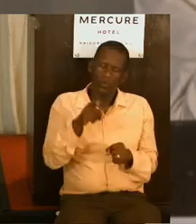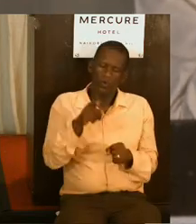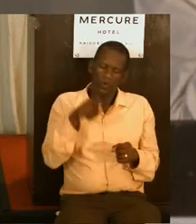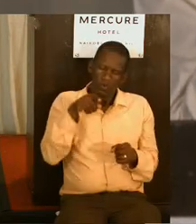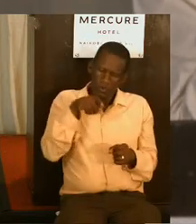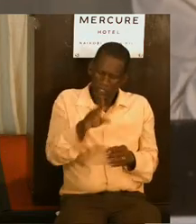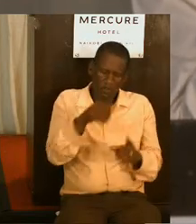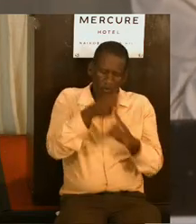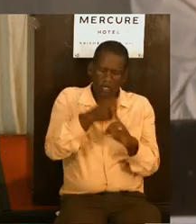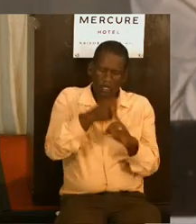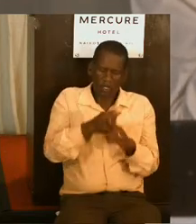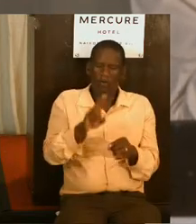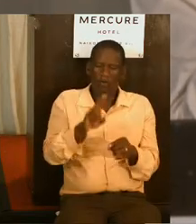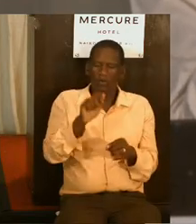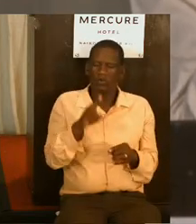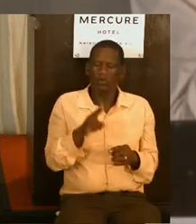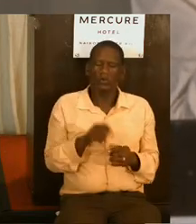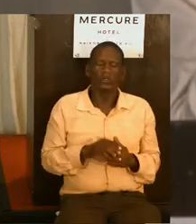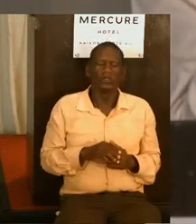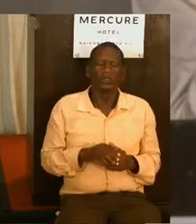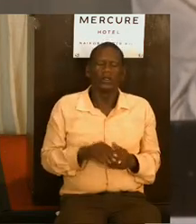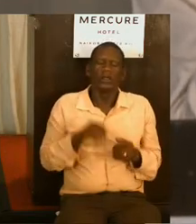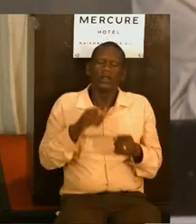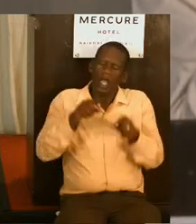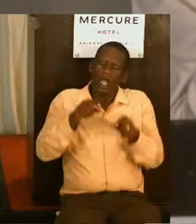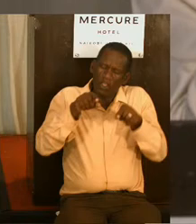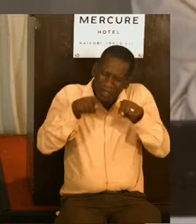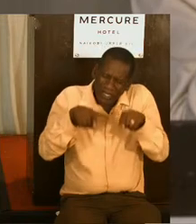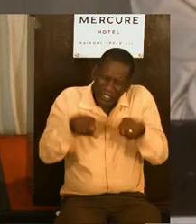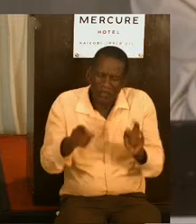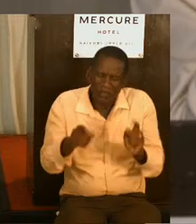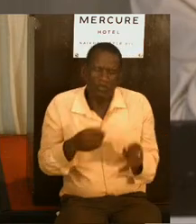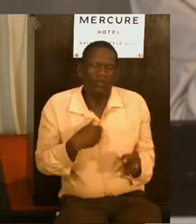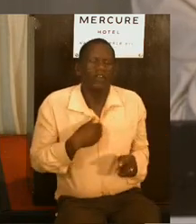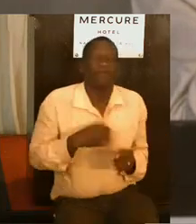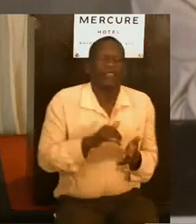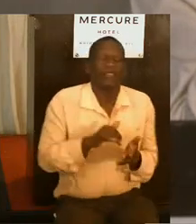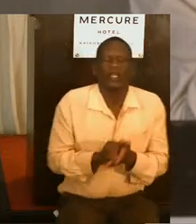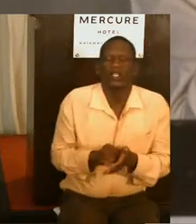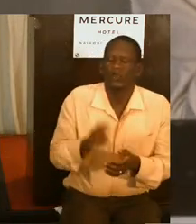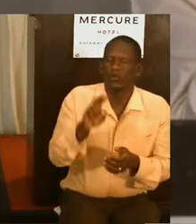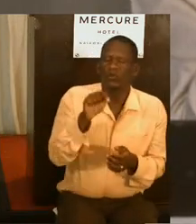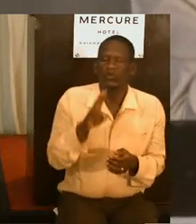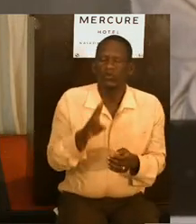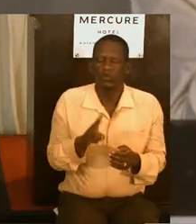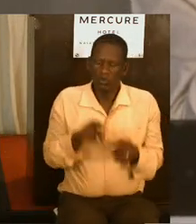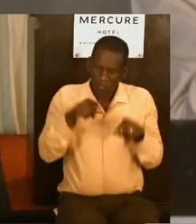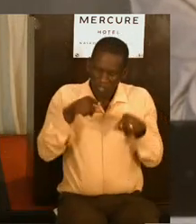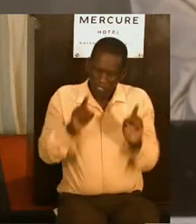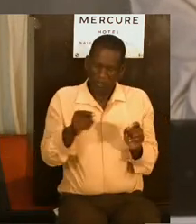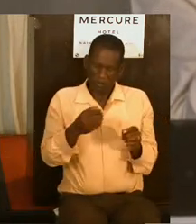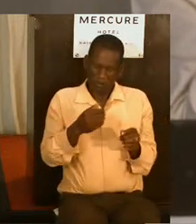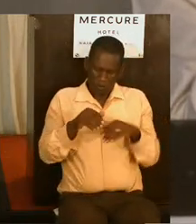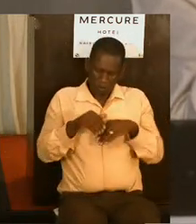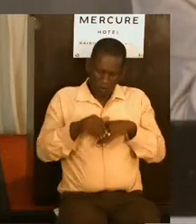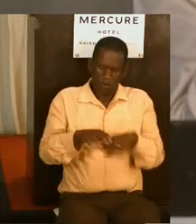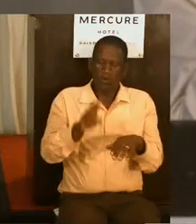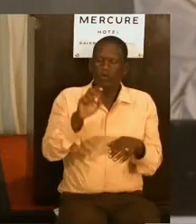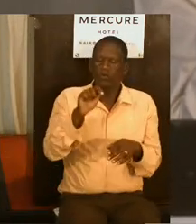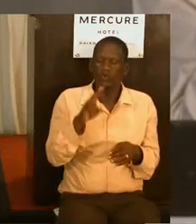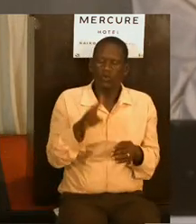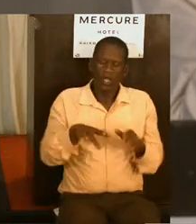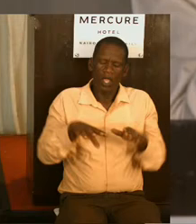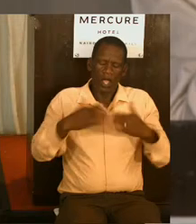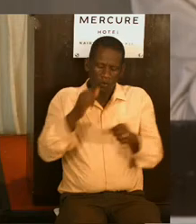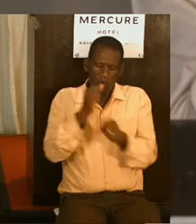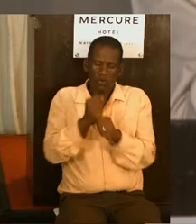advocate for utu are you yourself adhering to the utu how do you